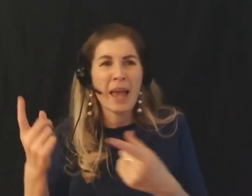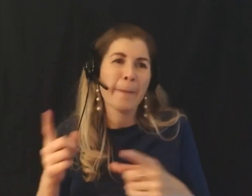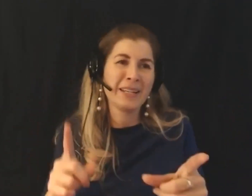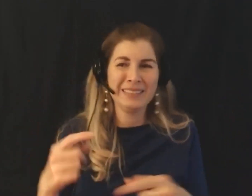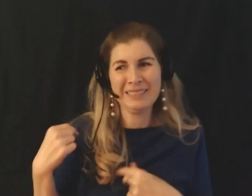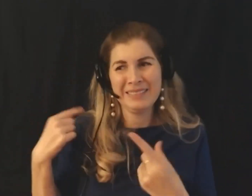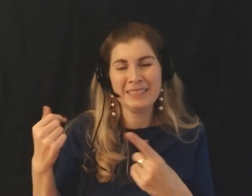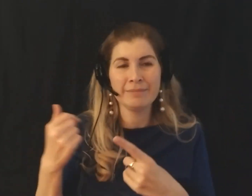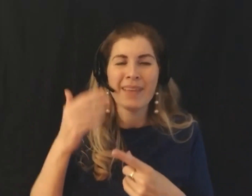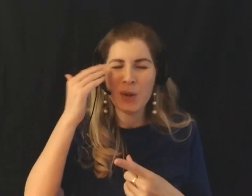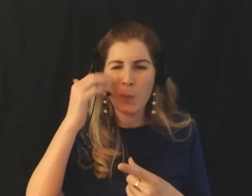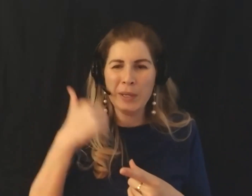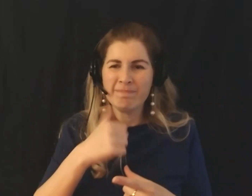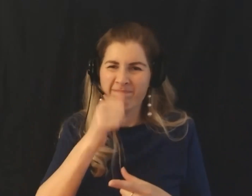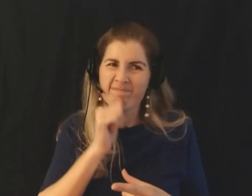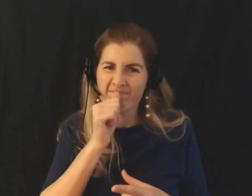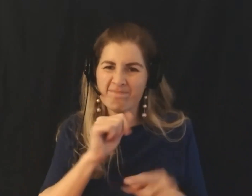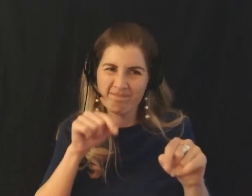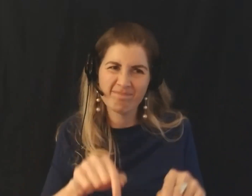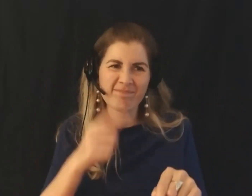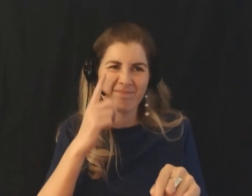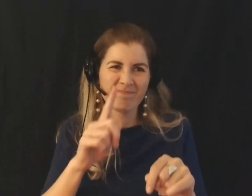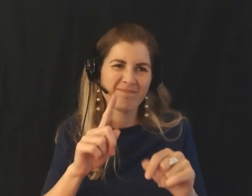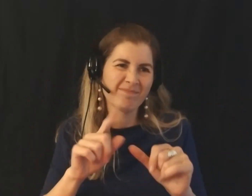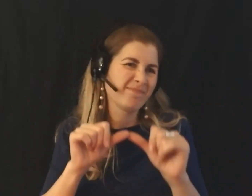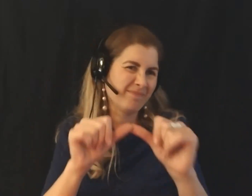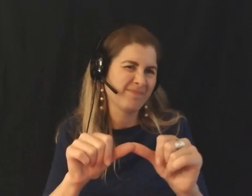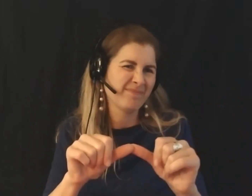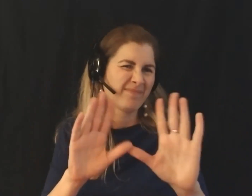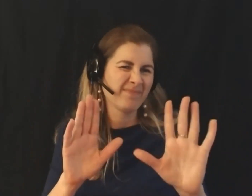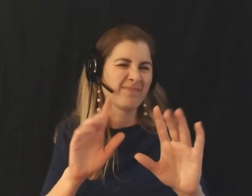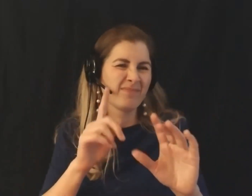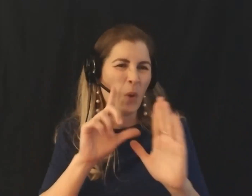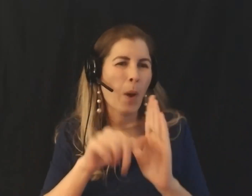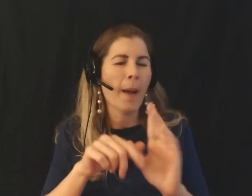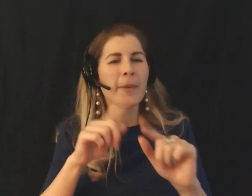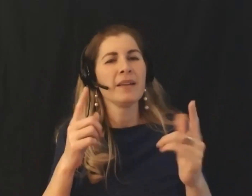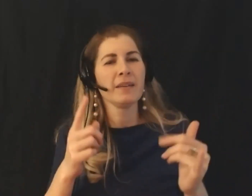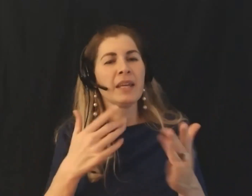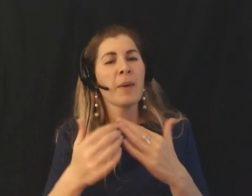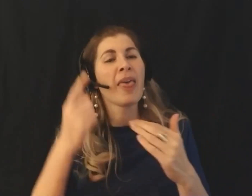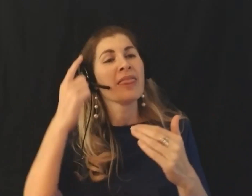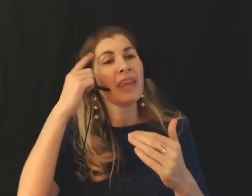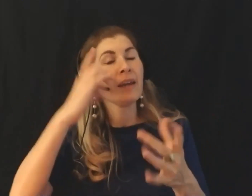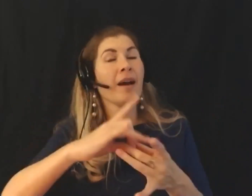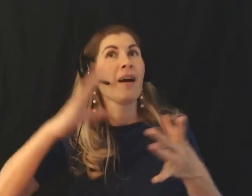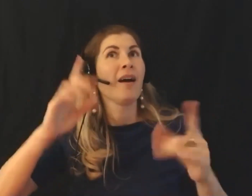this place for a bit longer. So it's just about adapting, thinking outside the box, and really making it